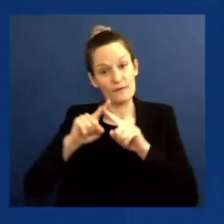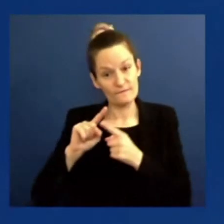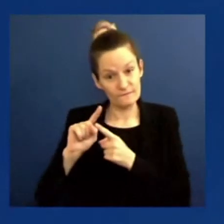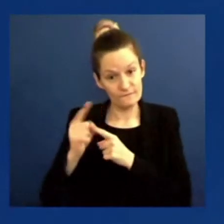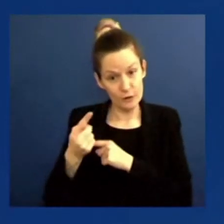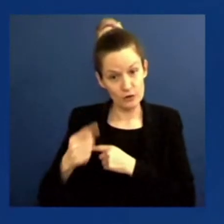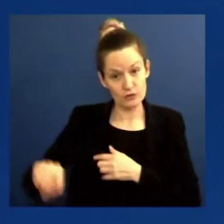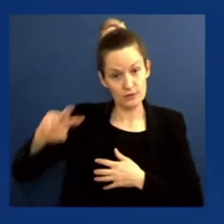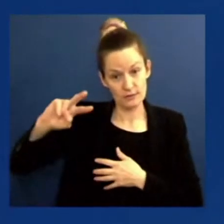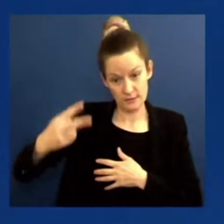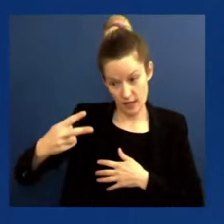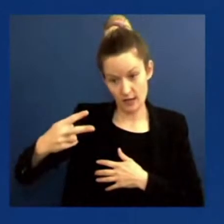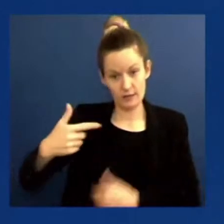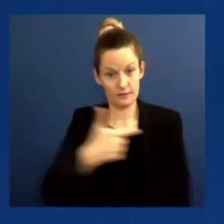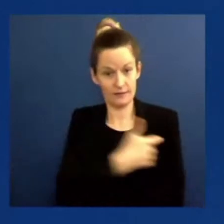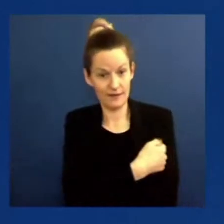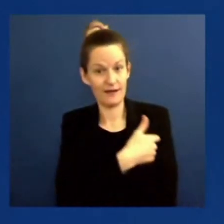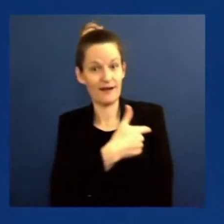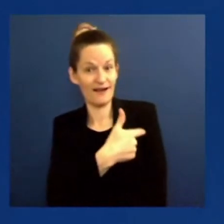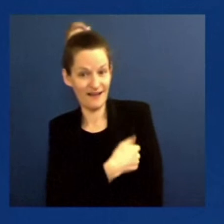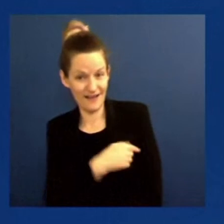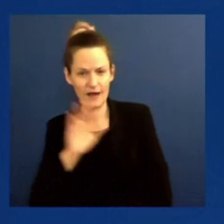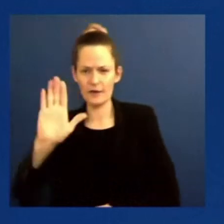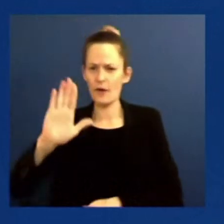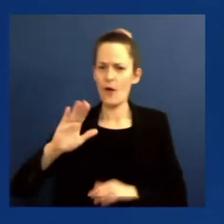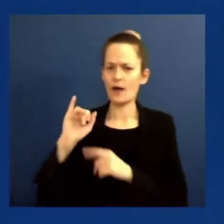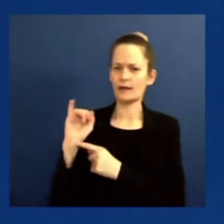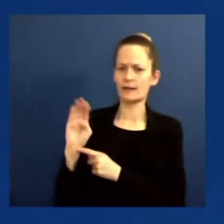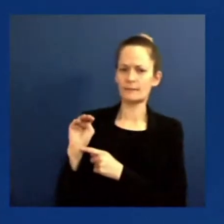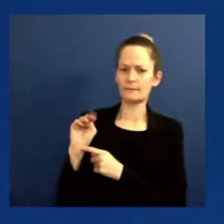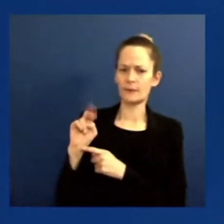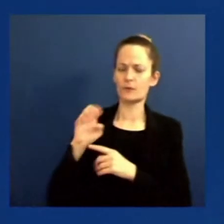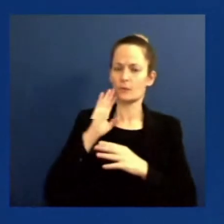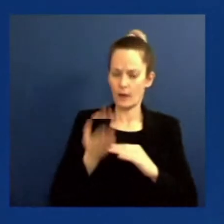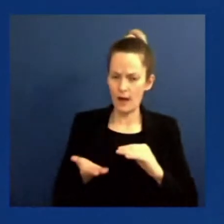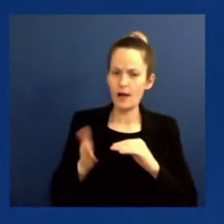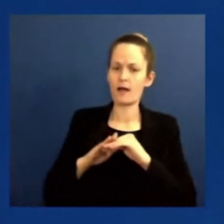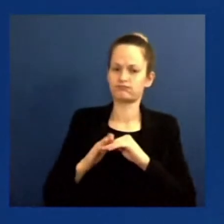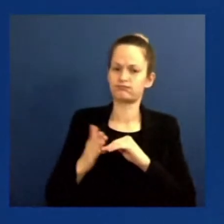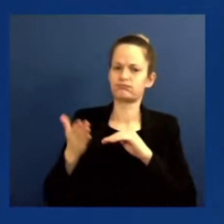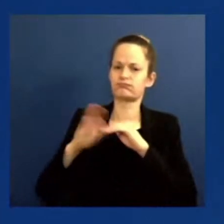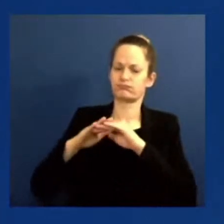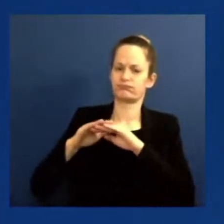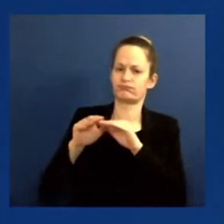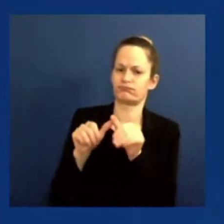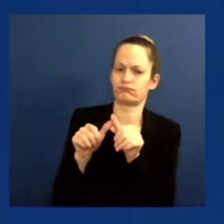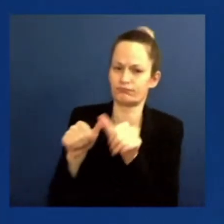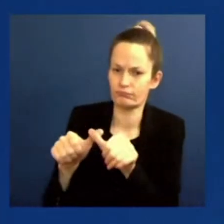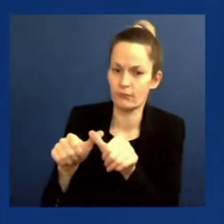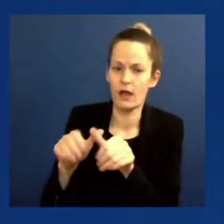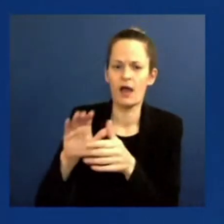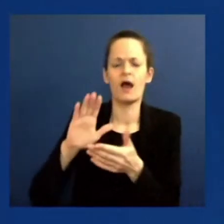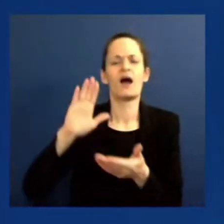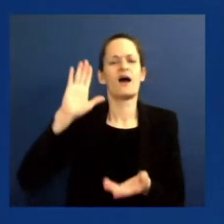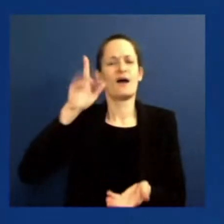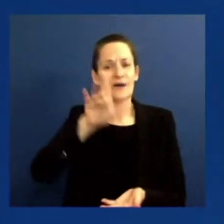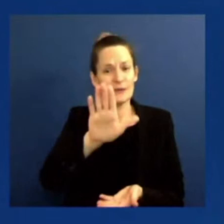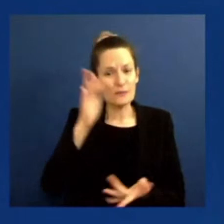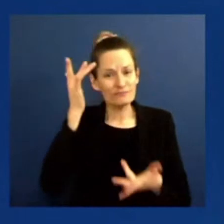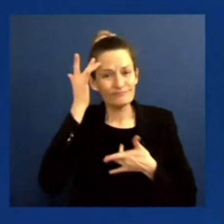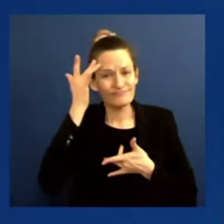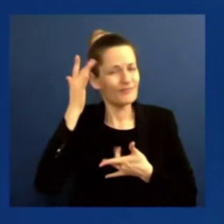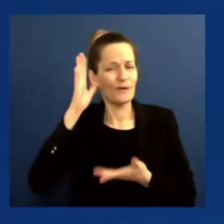responses that provide strong protection against severe disease, hospital, and death. Therefore,